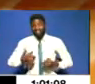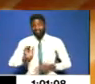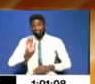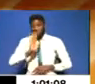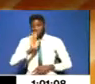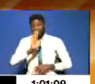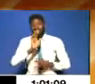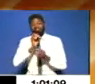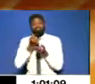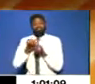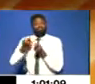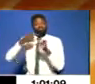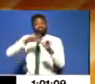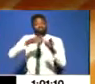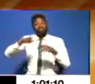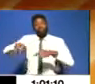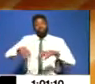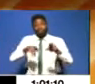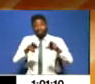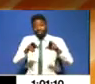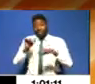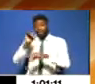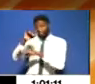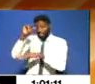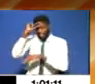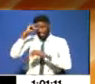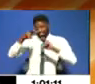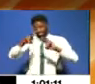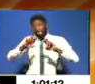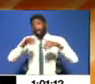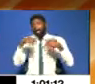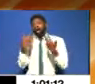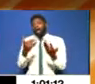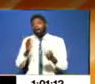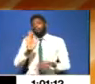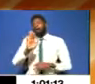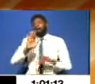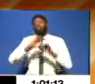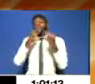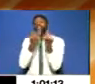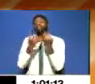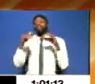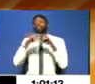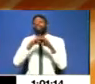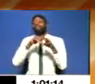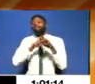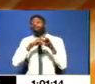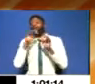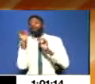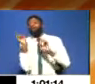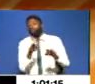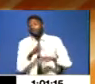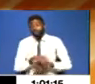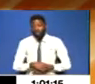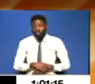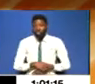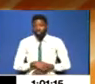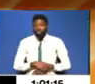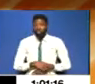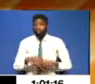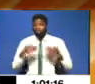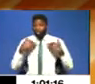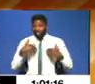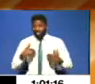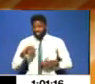motive behind the brutal murder of their loved ones. Most of the bodies recovered from River Yala, which flows into Lake Victoria, were